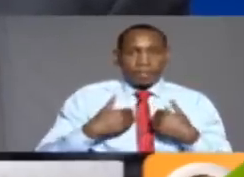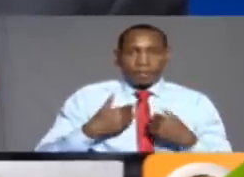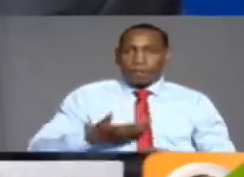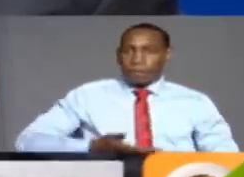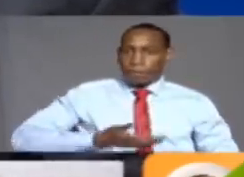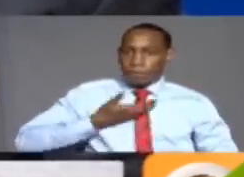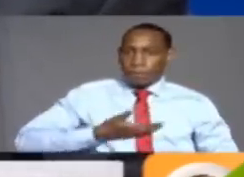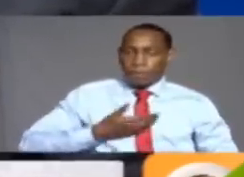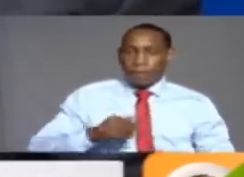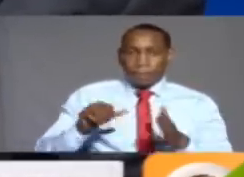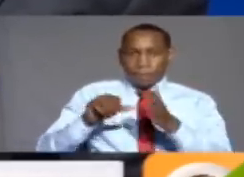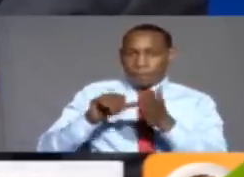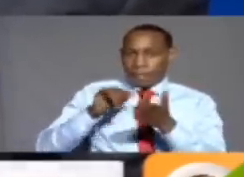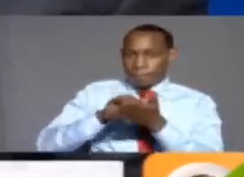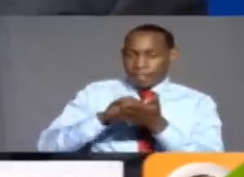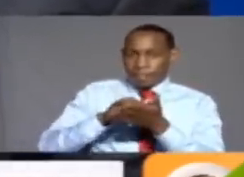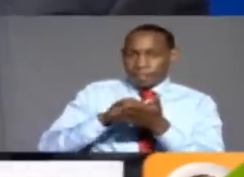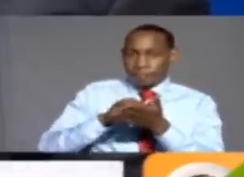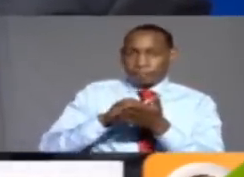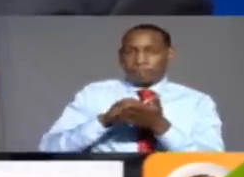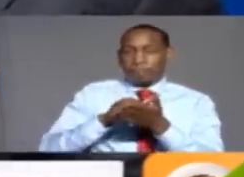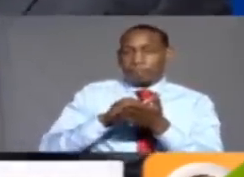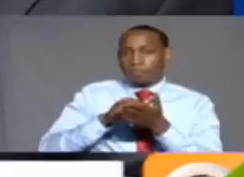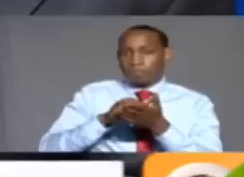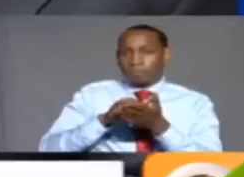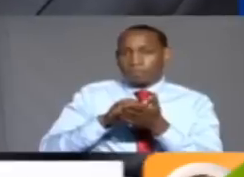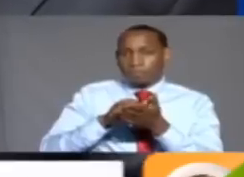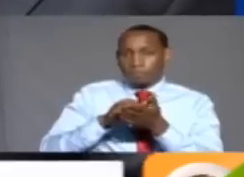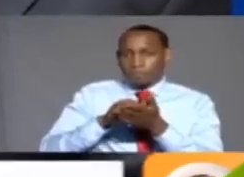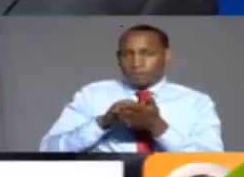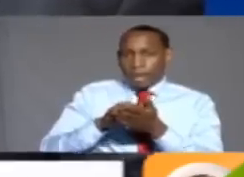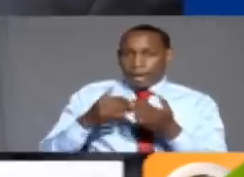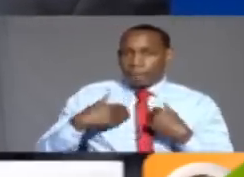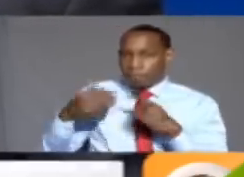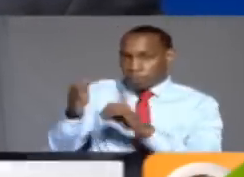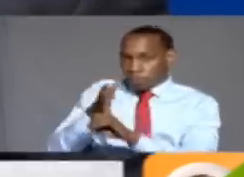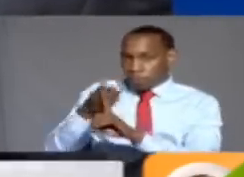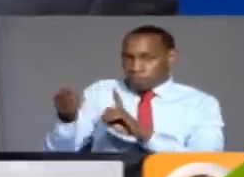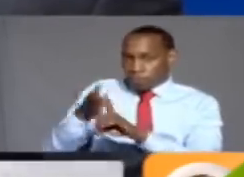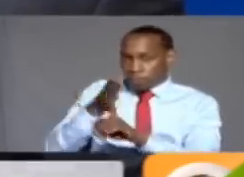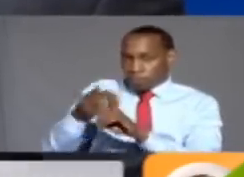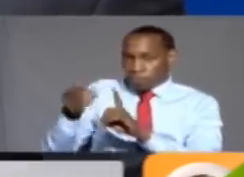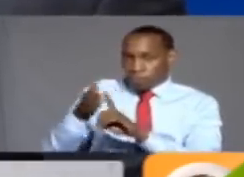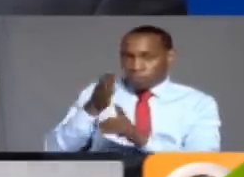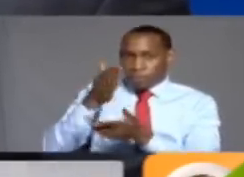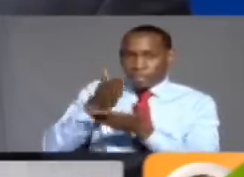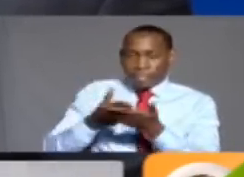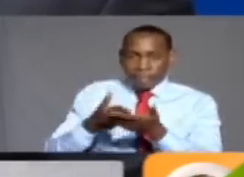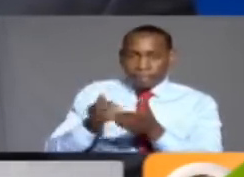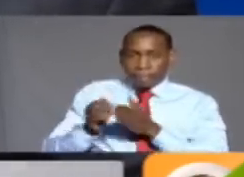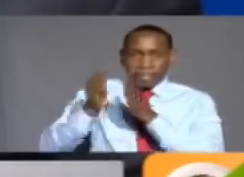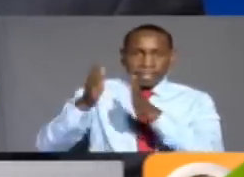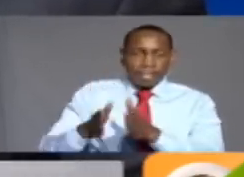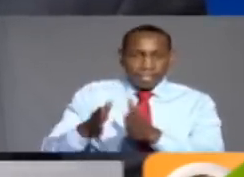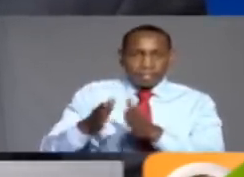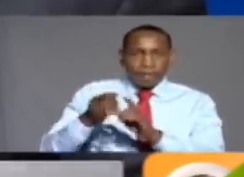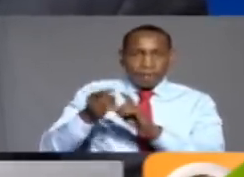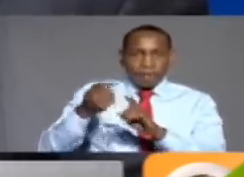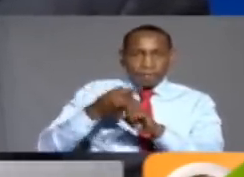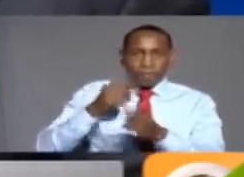done. Part of the problem of this anger is that it is being incited by some members of some leaders from our